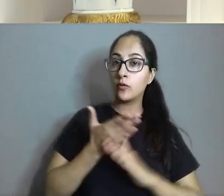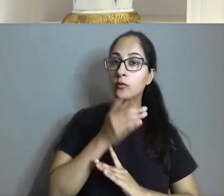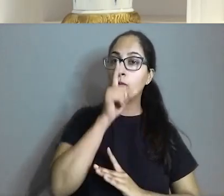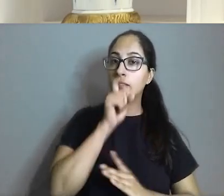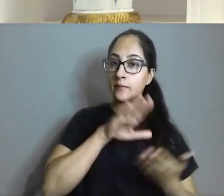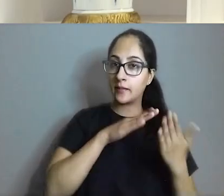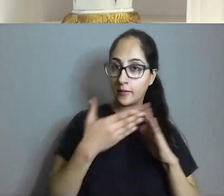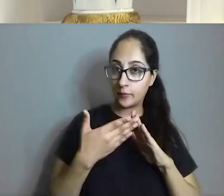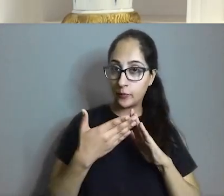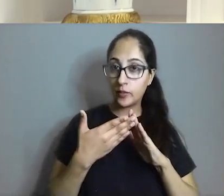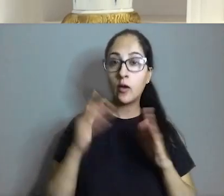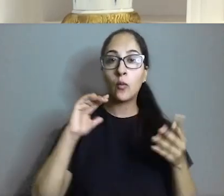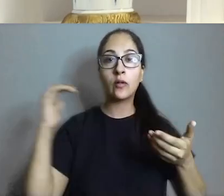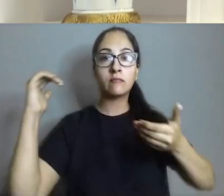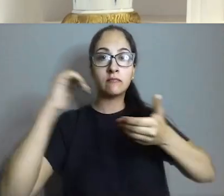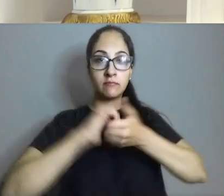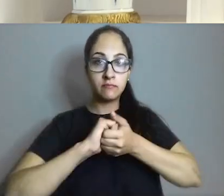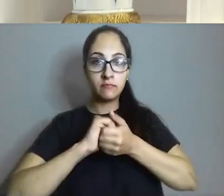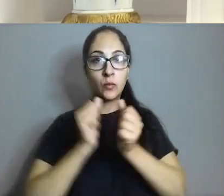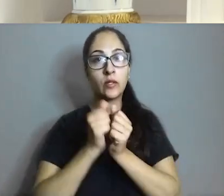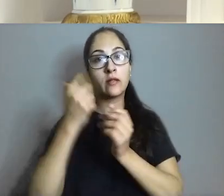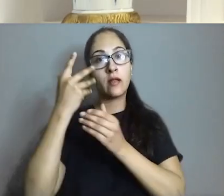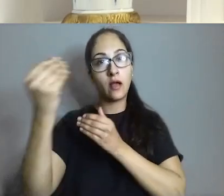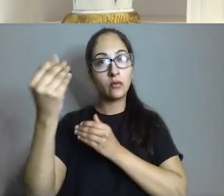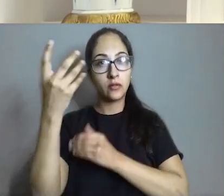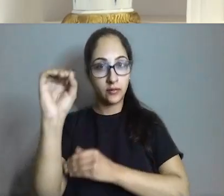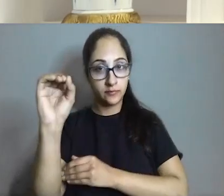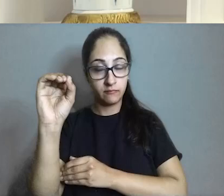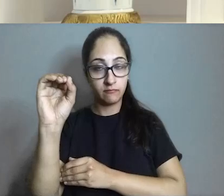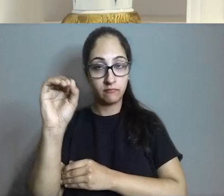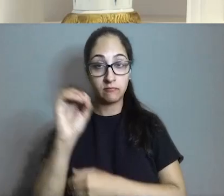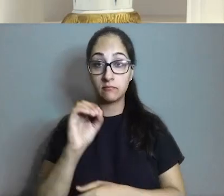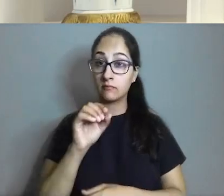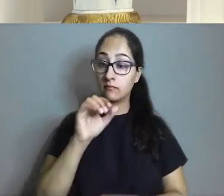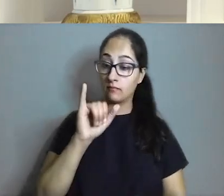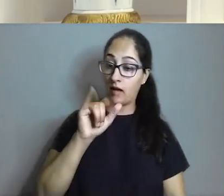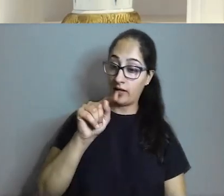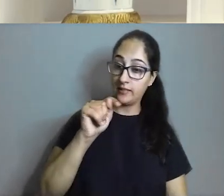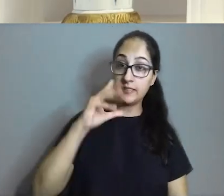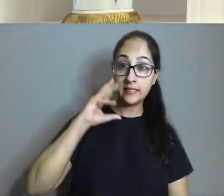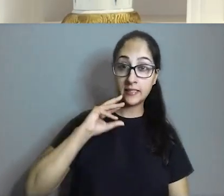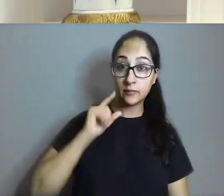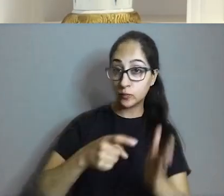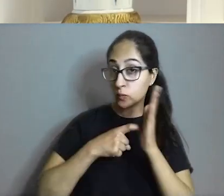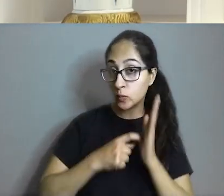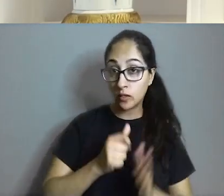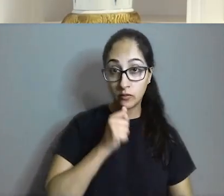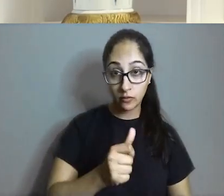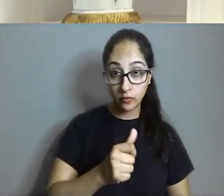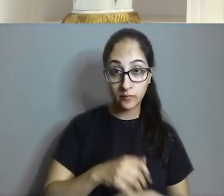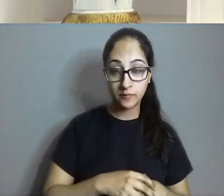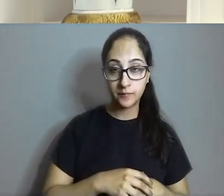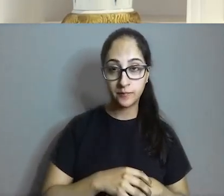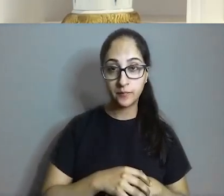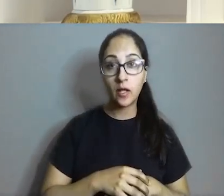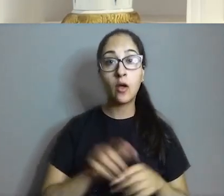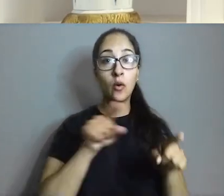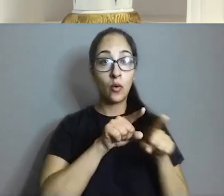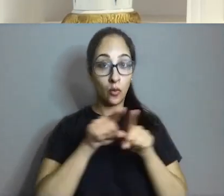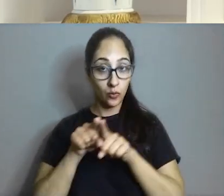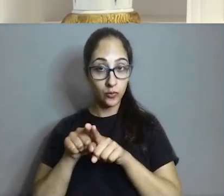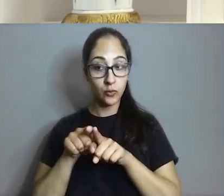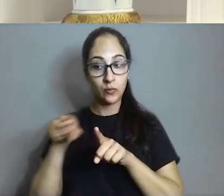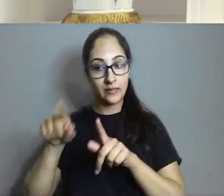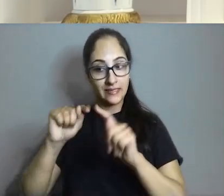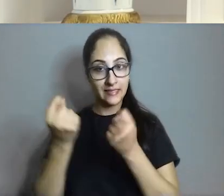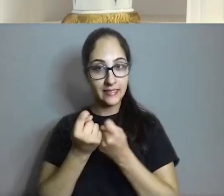hire. No prior IT training is required. The Future of Work team is also hiring coaches